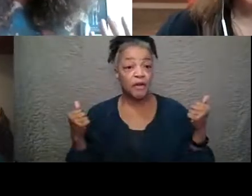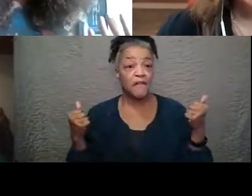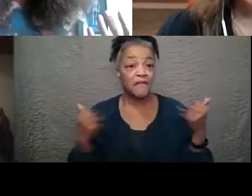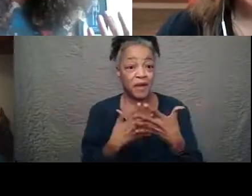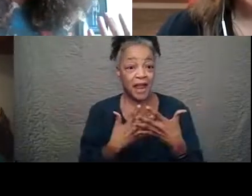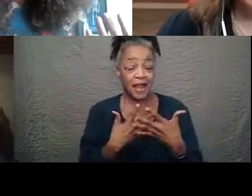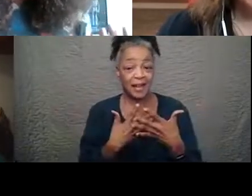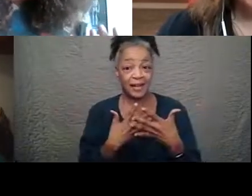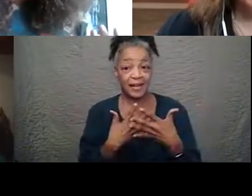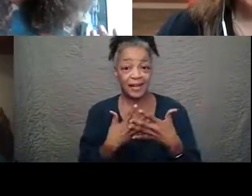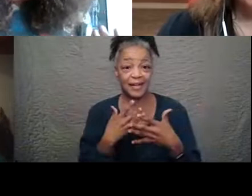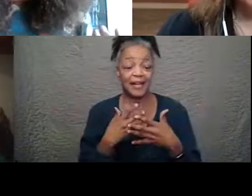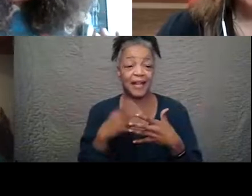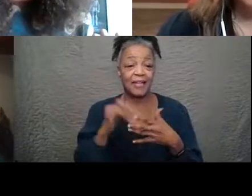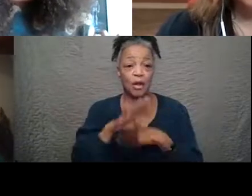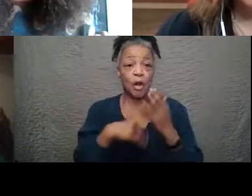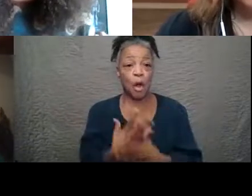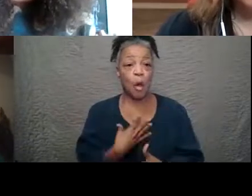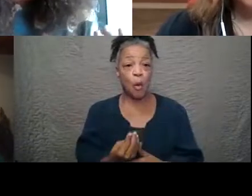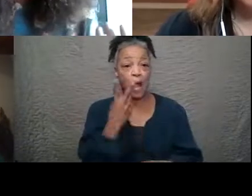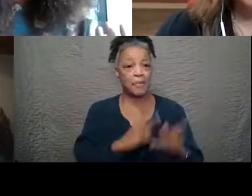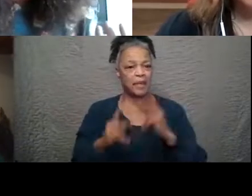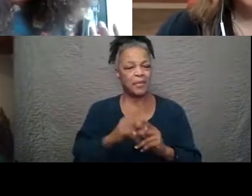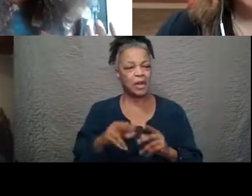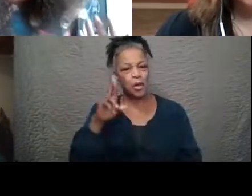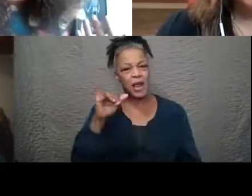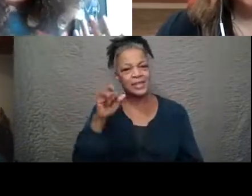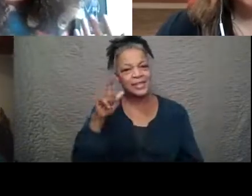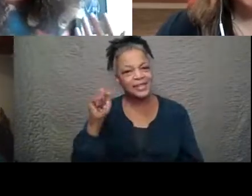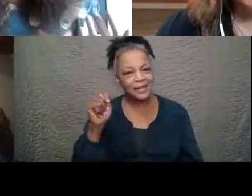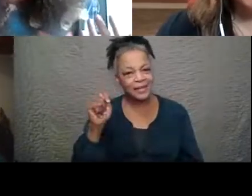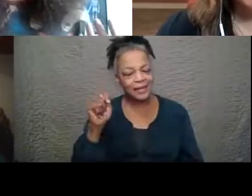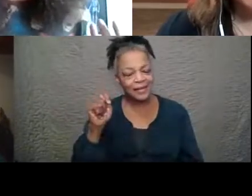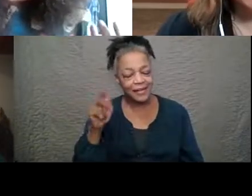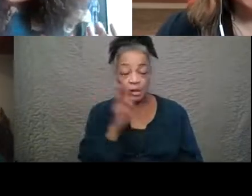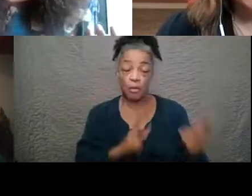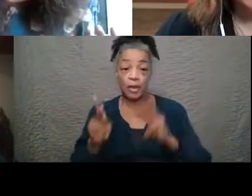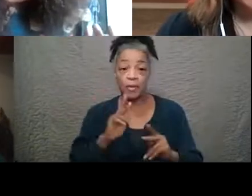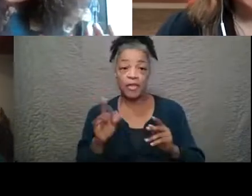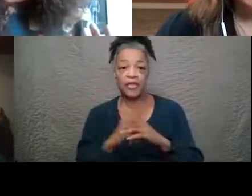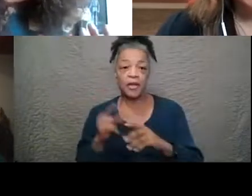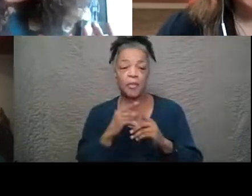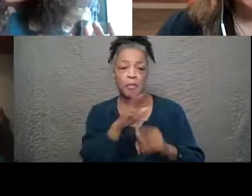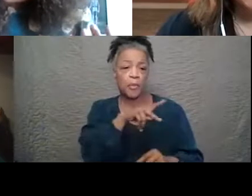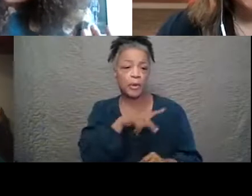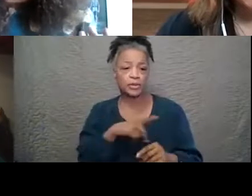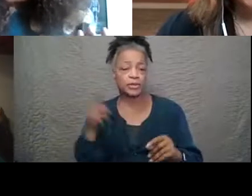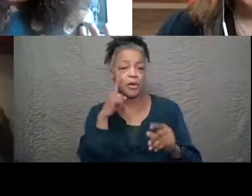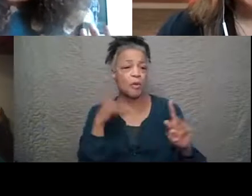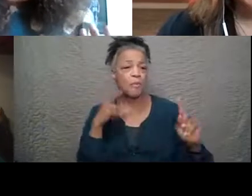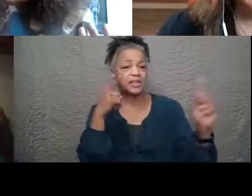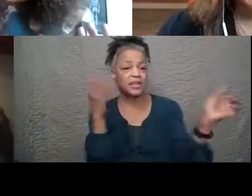that all white people are racist. And so people are taking their mission, personal mission, vision, and